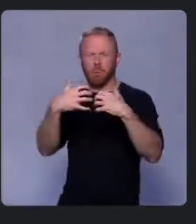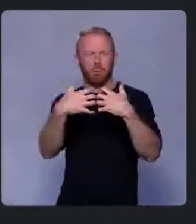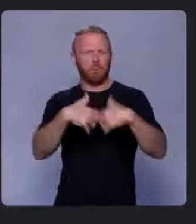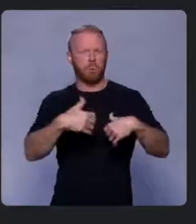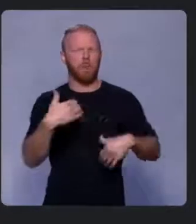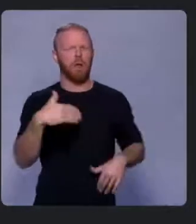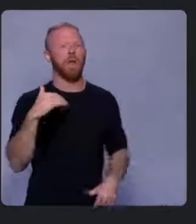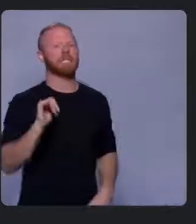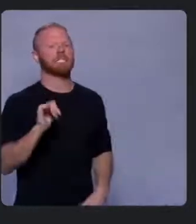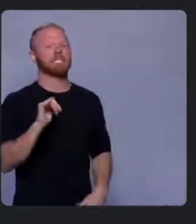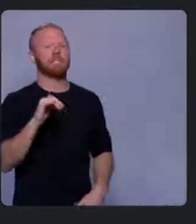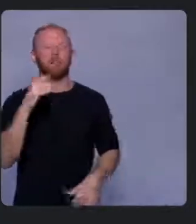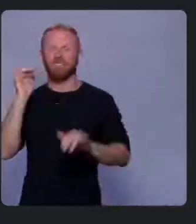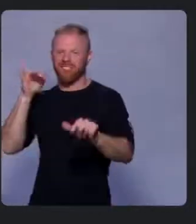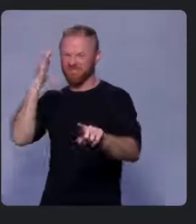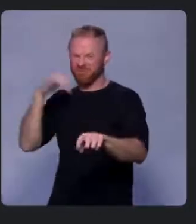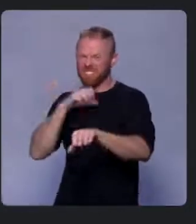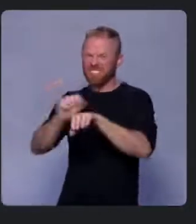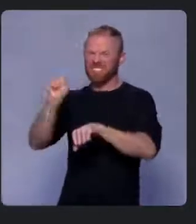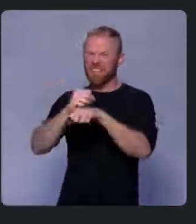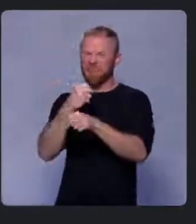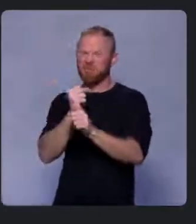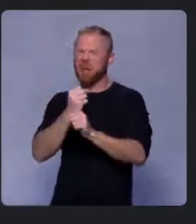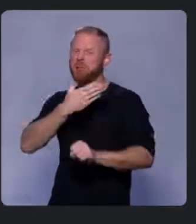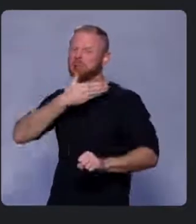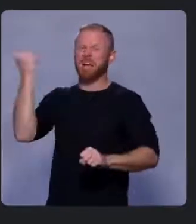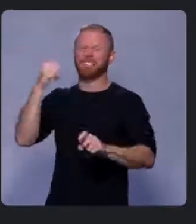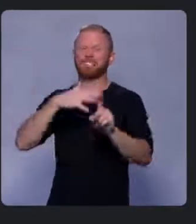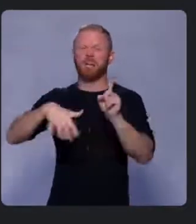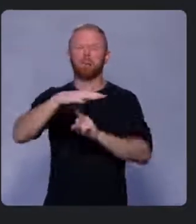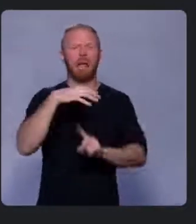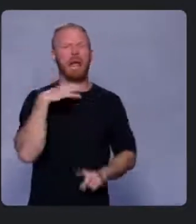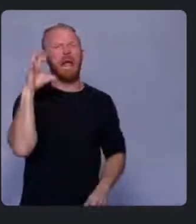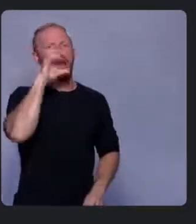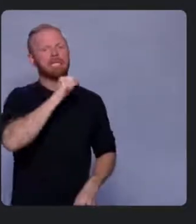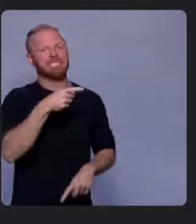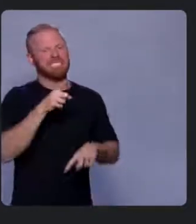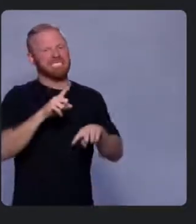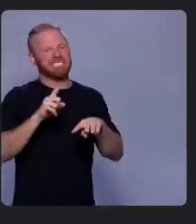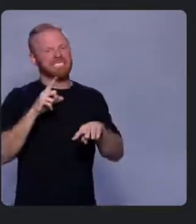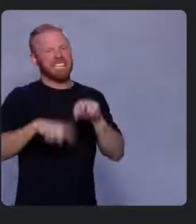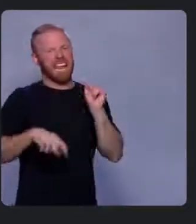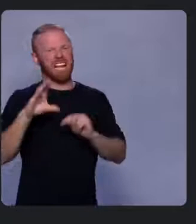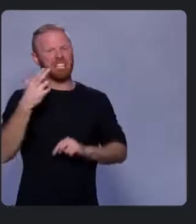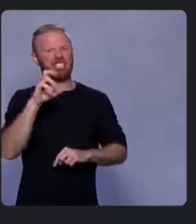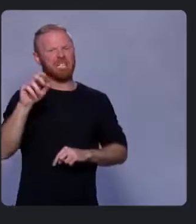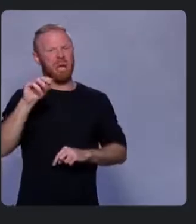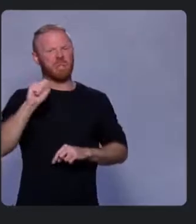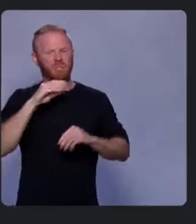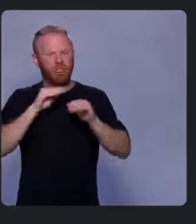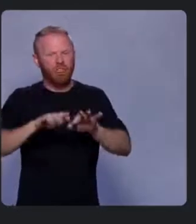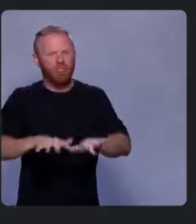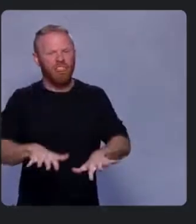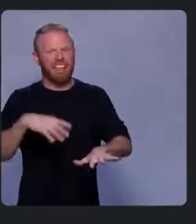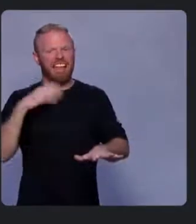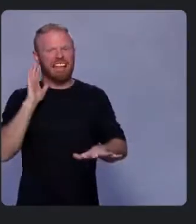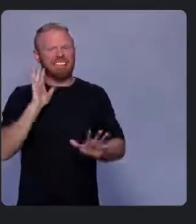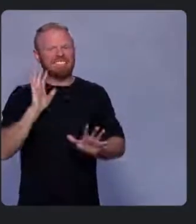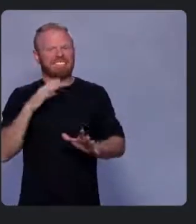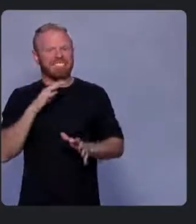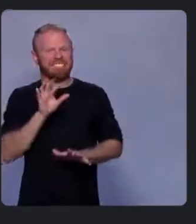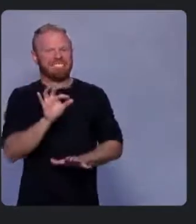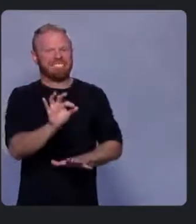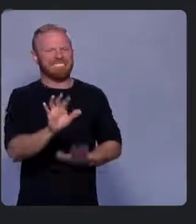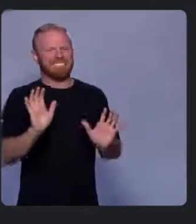we work so hard to create the optimal environment to keep them stable. Right, and I'm guessing the optimal environment doesn't include like Cheeto dust. So I'm just going to put this no, puppy it right